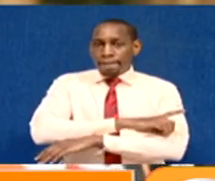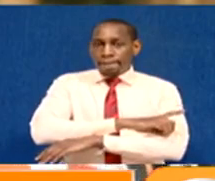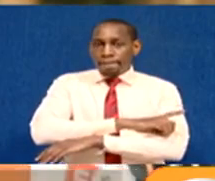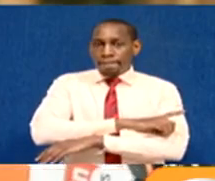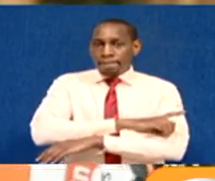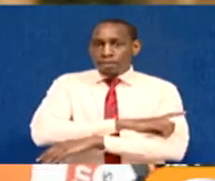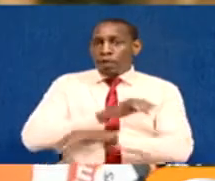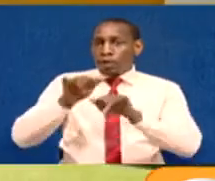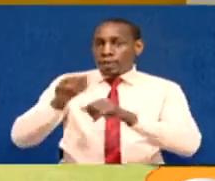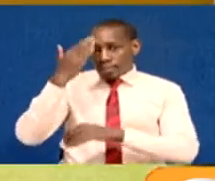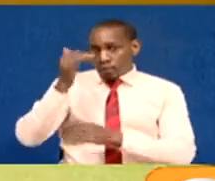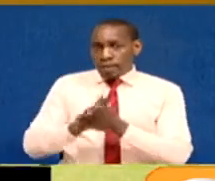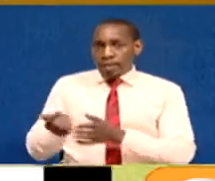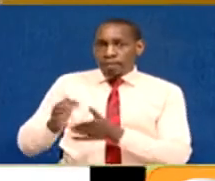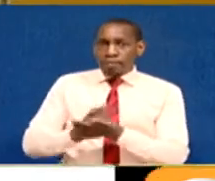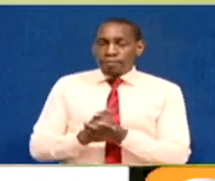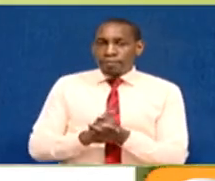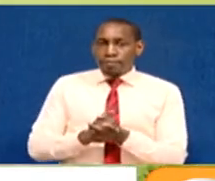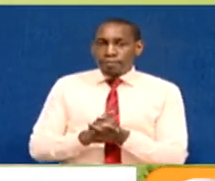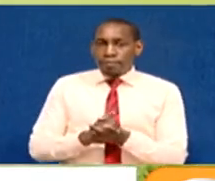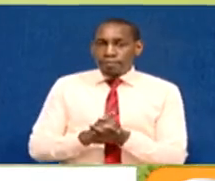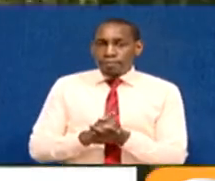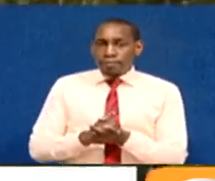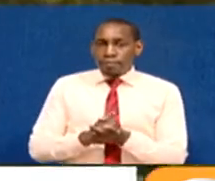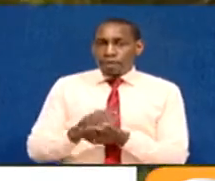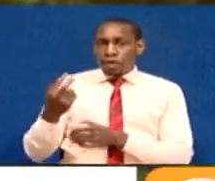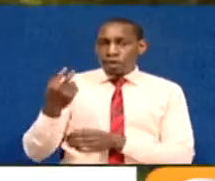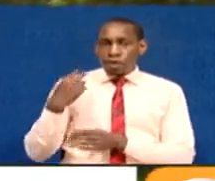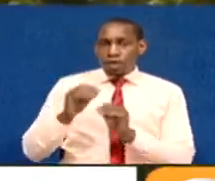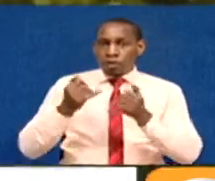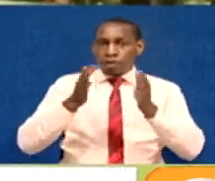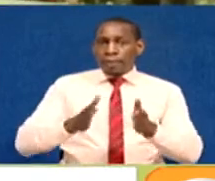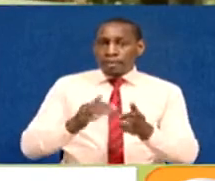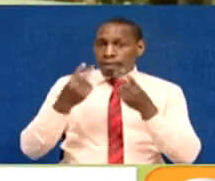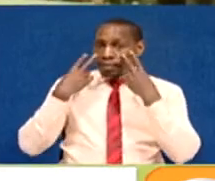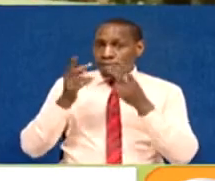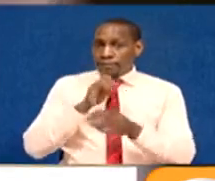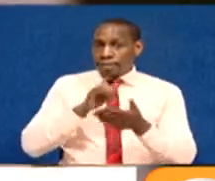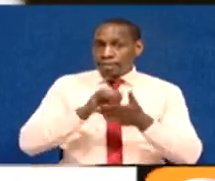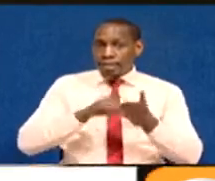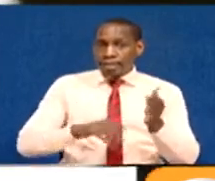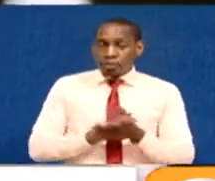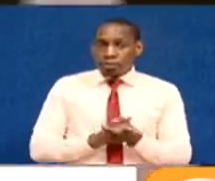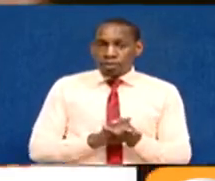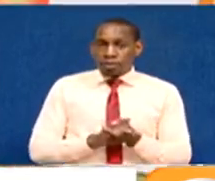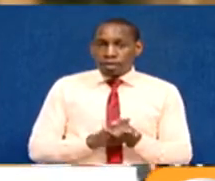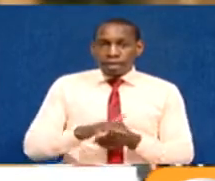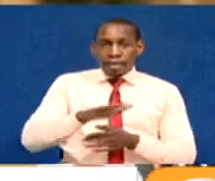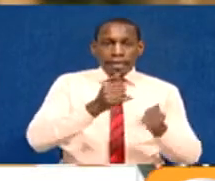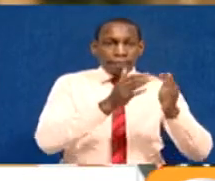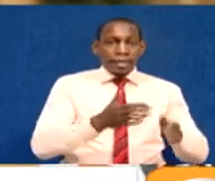daily testing, because they will not come in contact with the players. I think you've seen that we have a bubble for the